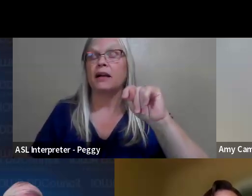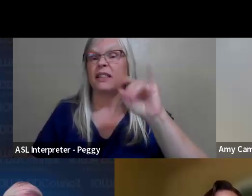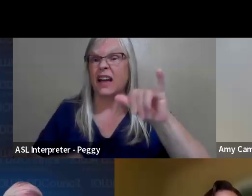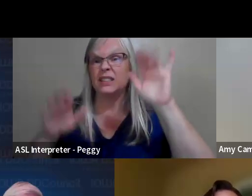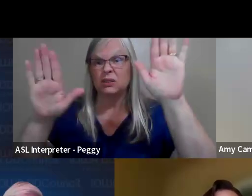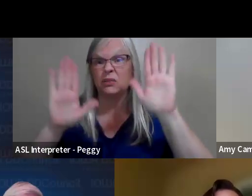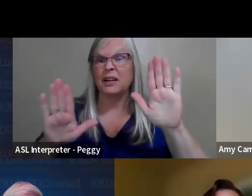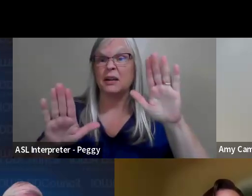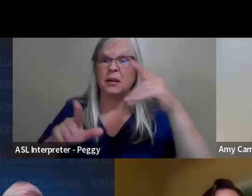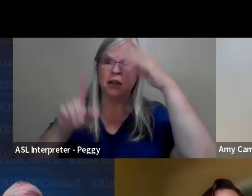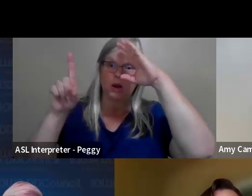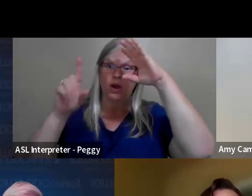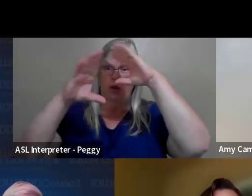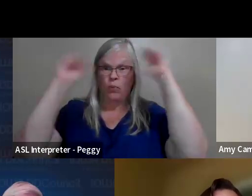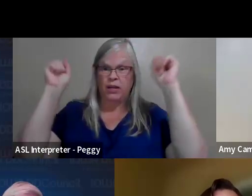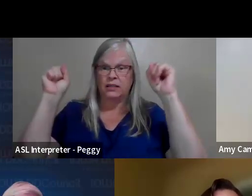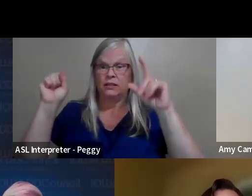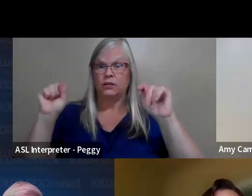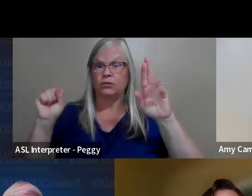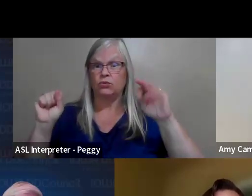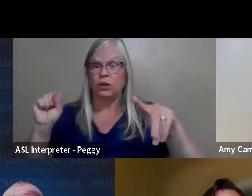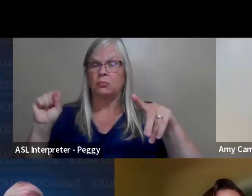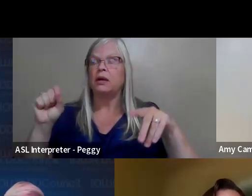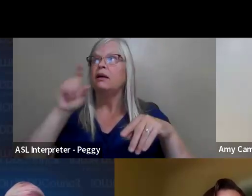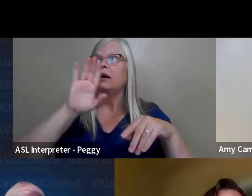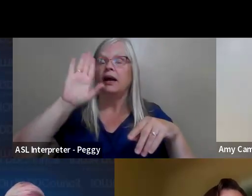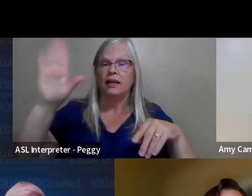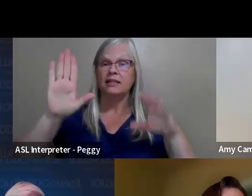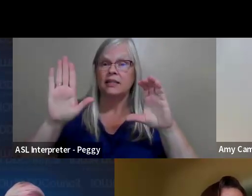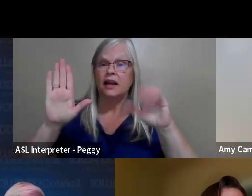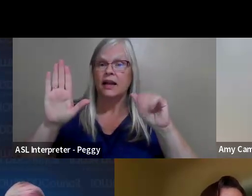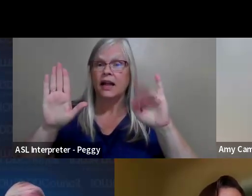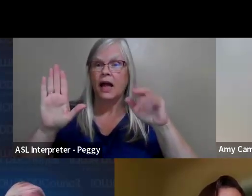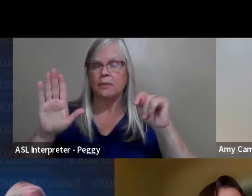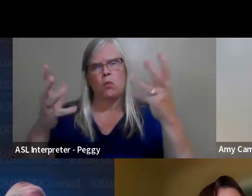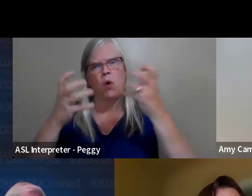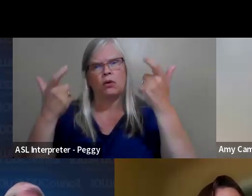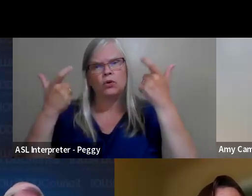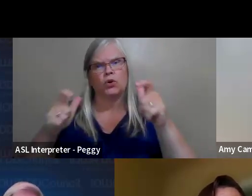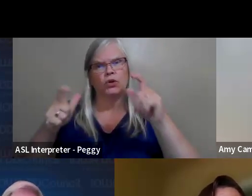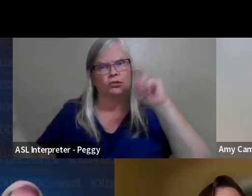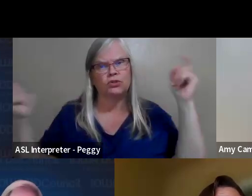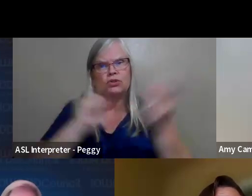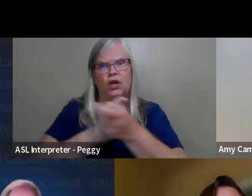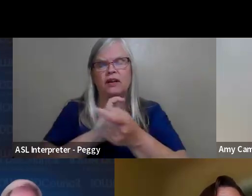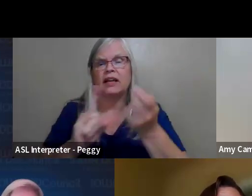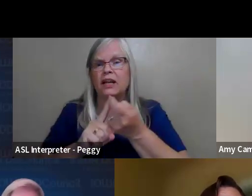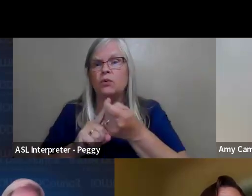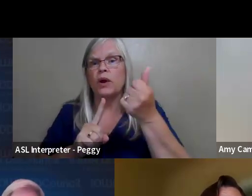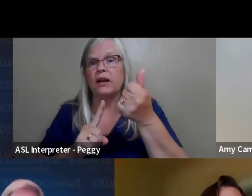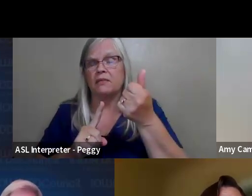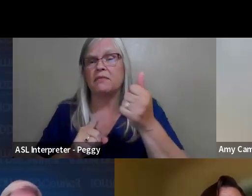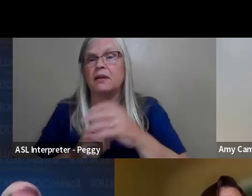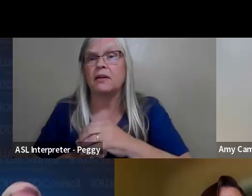because President Trump and his cabinet have proposed making huge changes. They propose getting rid of